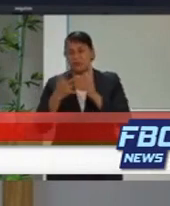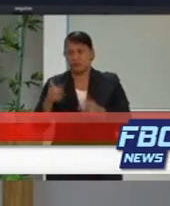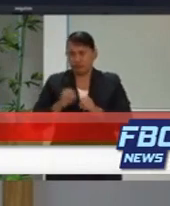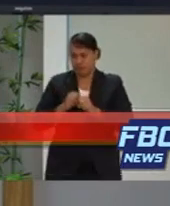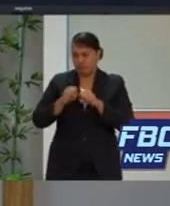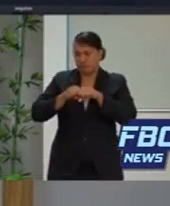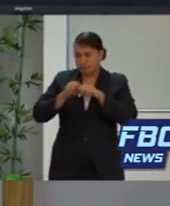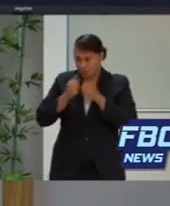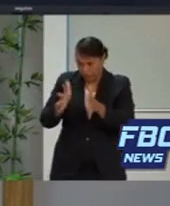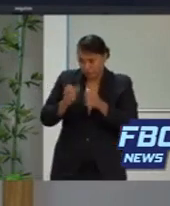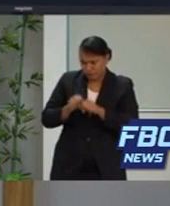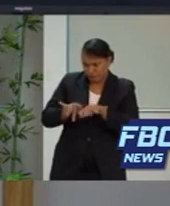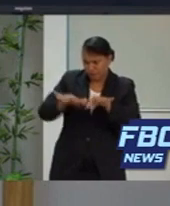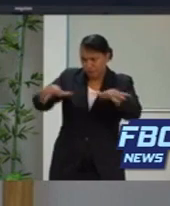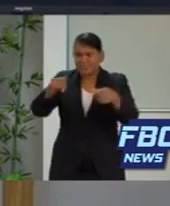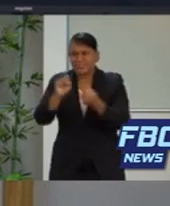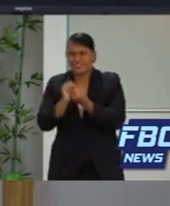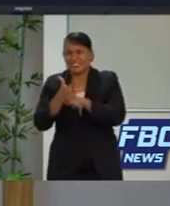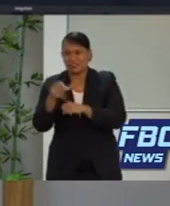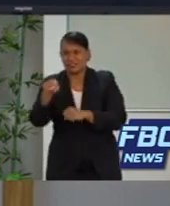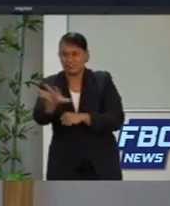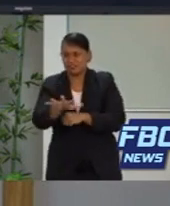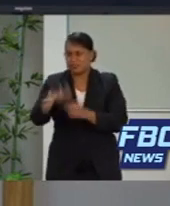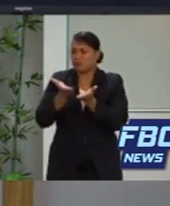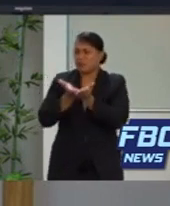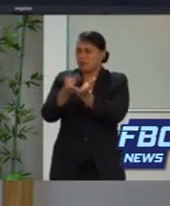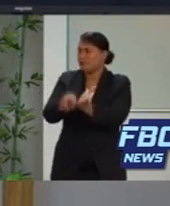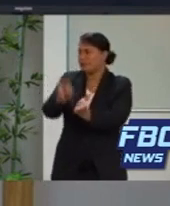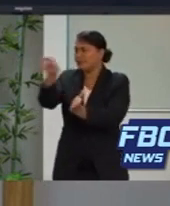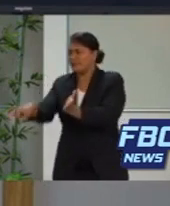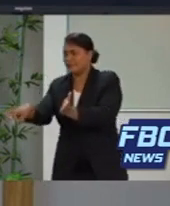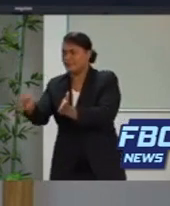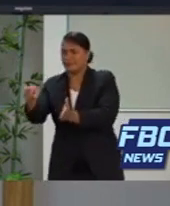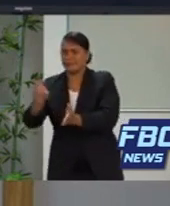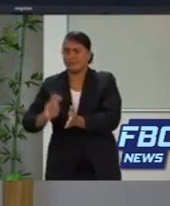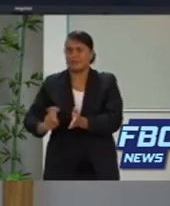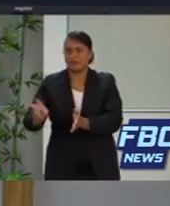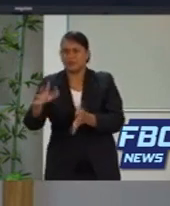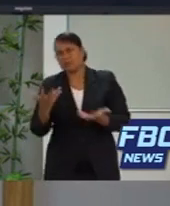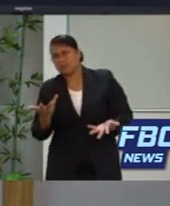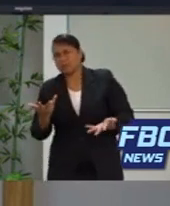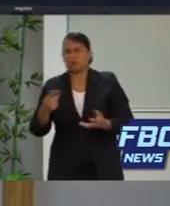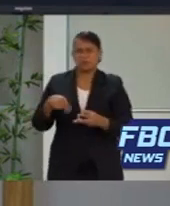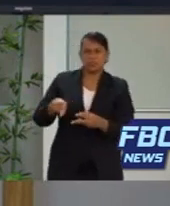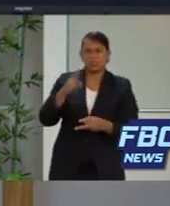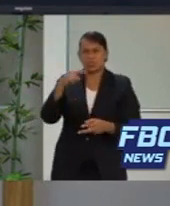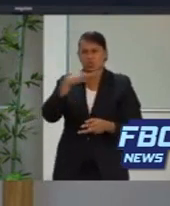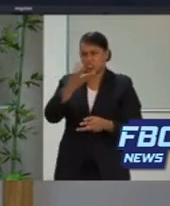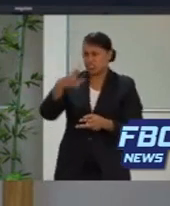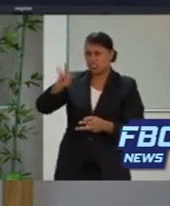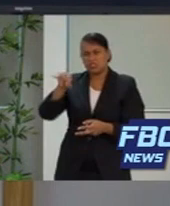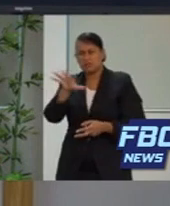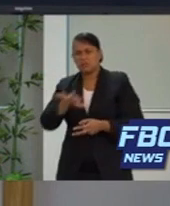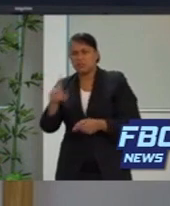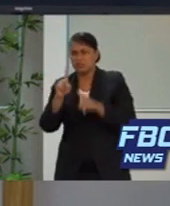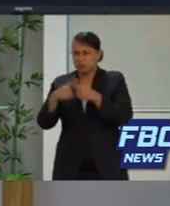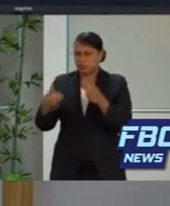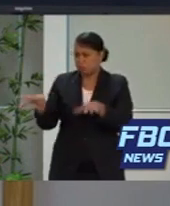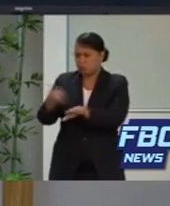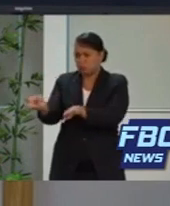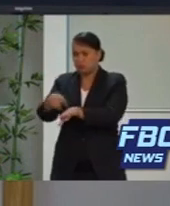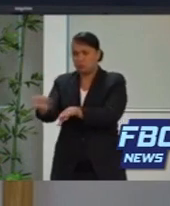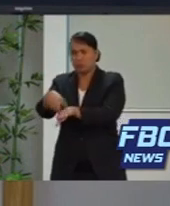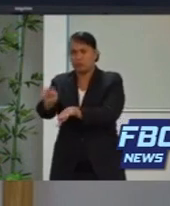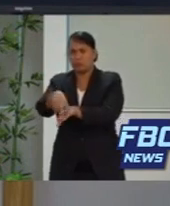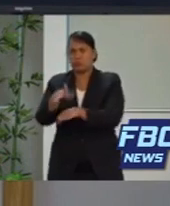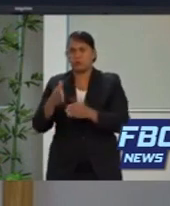boat, obviously. Certainly there was more than about 100, there was about 130 something individuals that our people